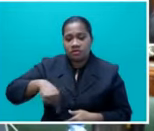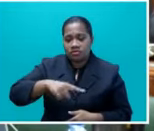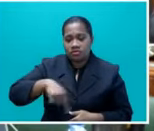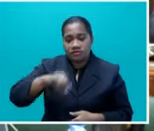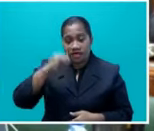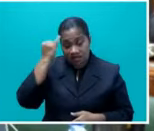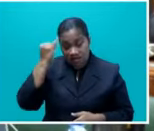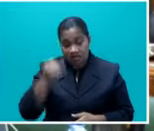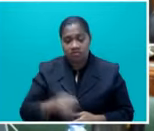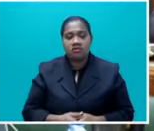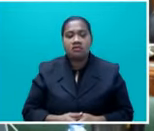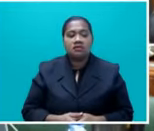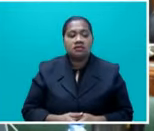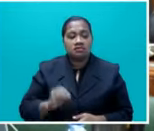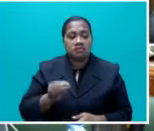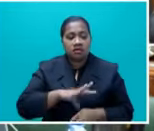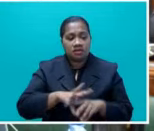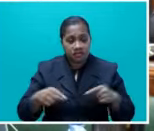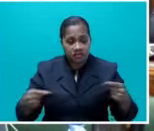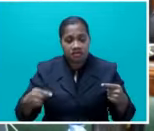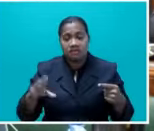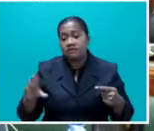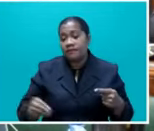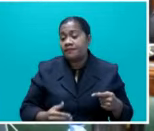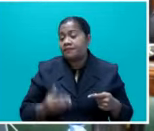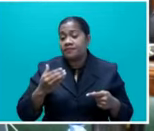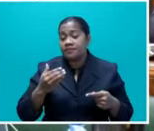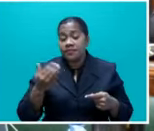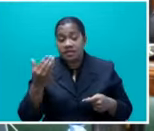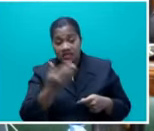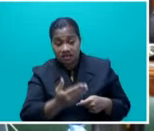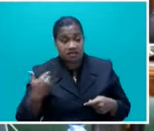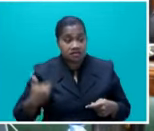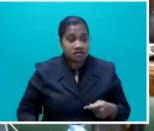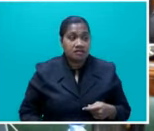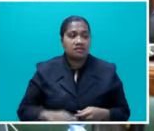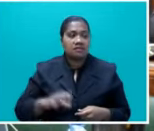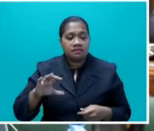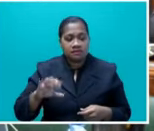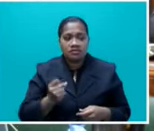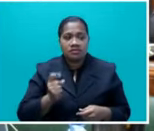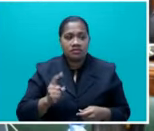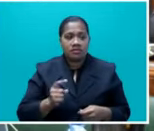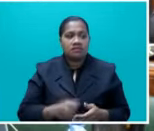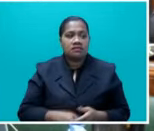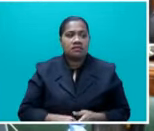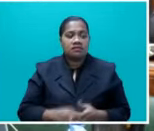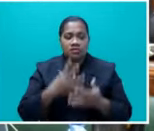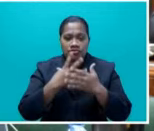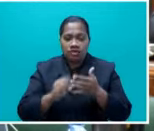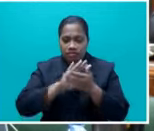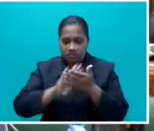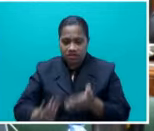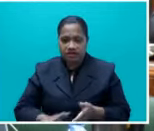and so everything that comes from the other side or suspect must be drowned or snuffed. Let me go on to